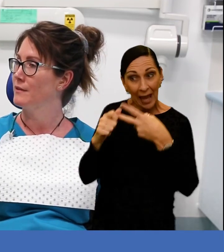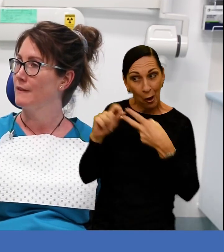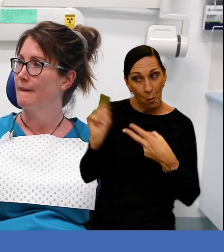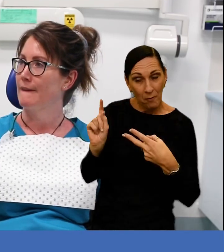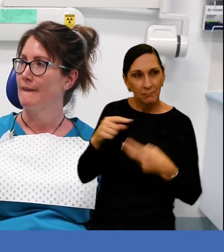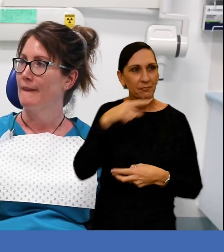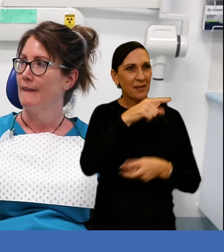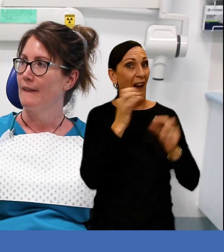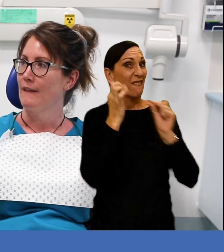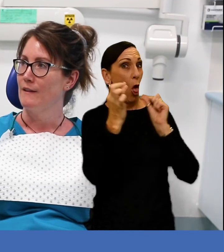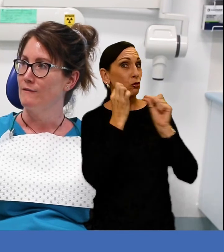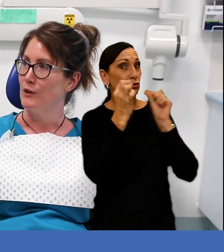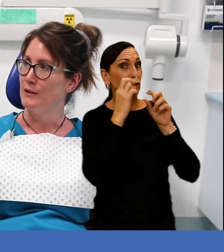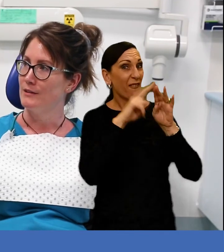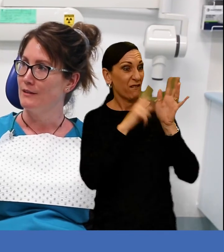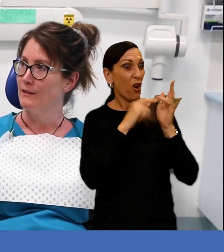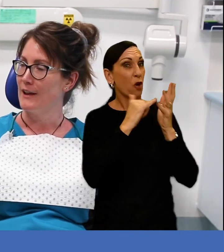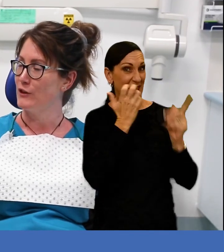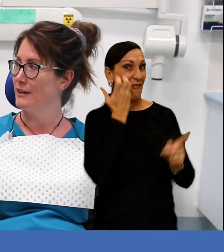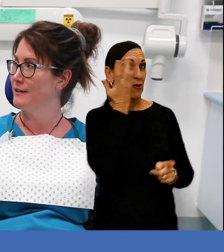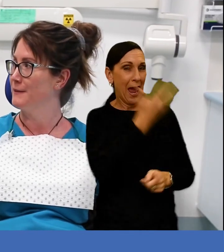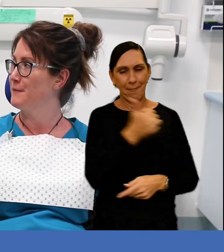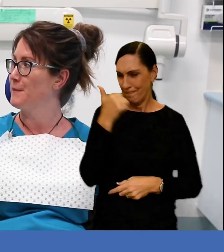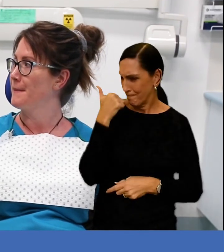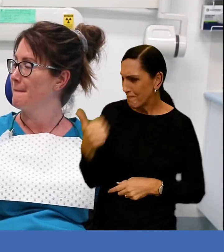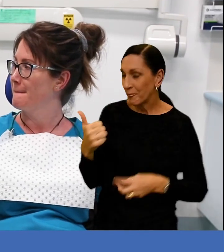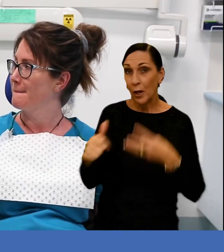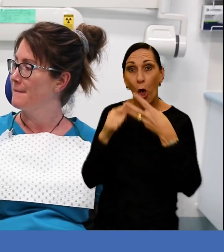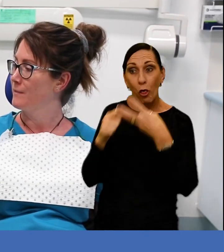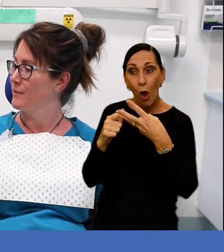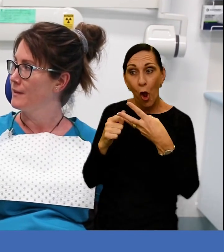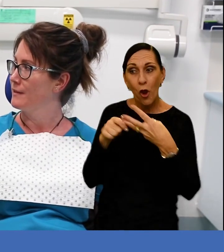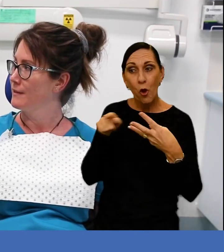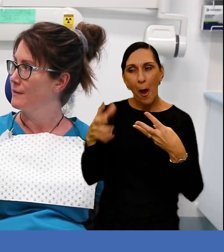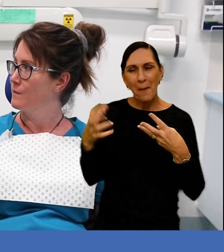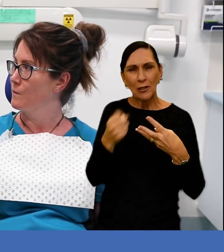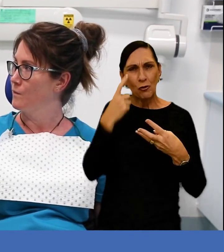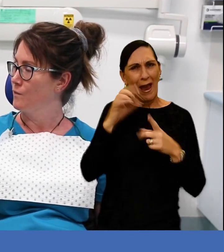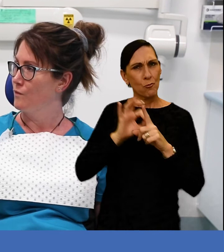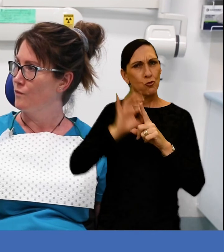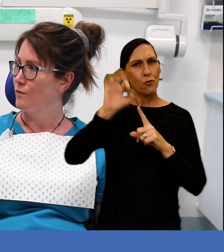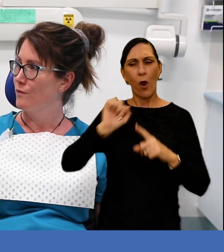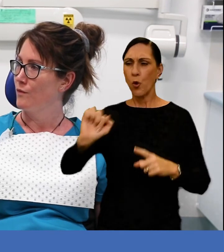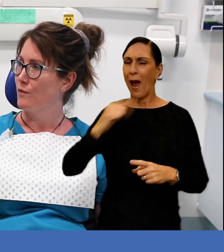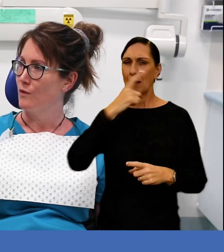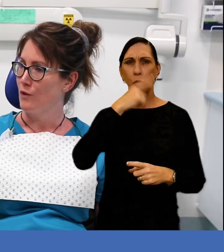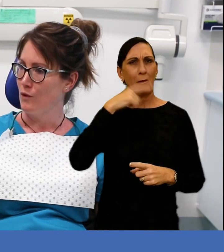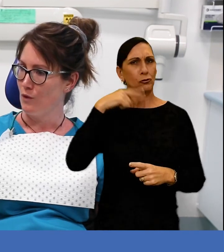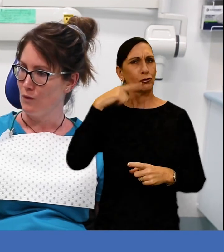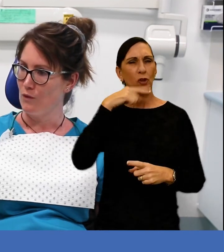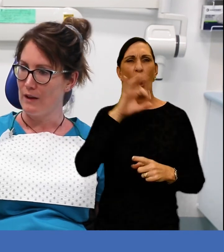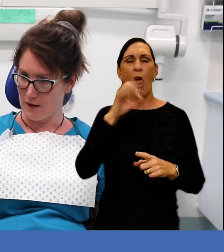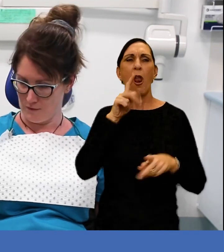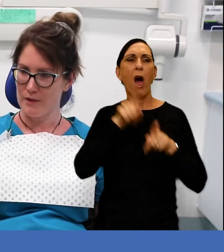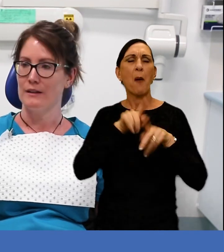Perfect. The second one? Floss every day. Every day, yeah. And third, just changing how you brush a